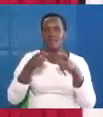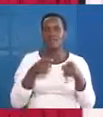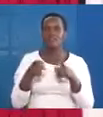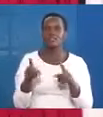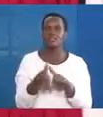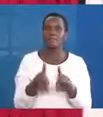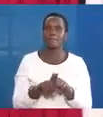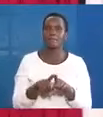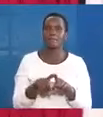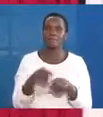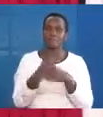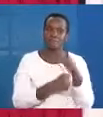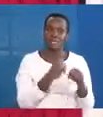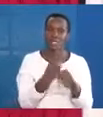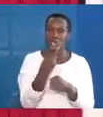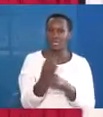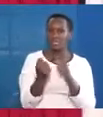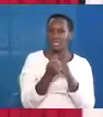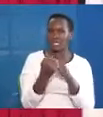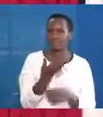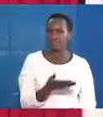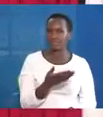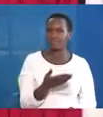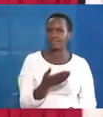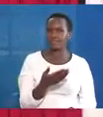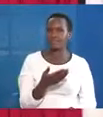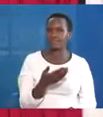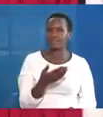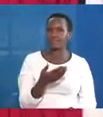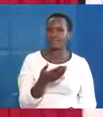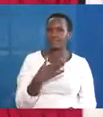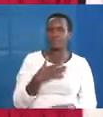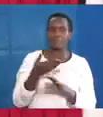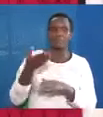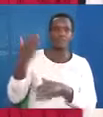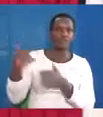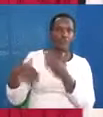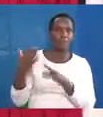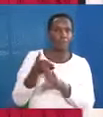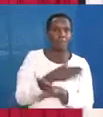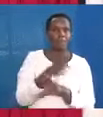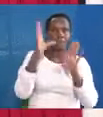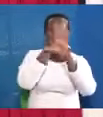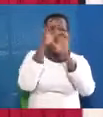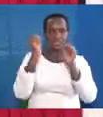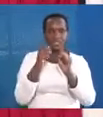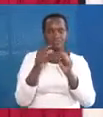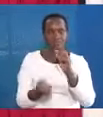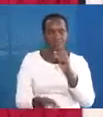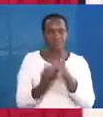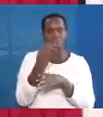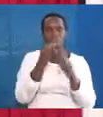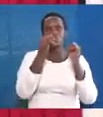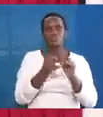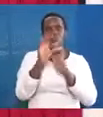And in 2010, when my predecessor lifted the new Constitution high, all of